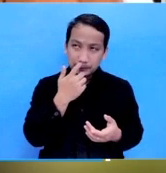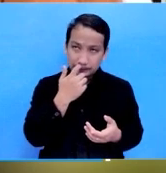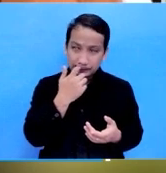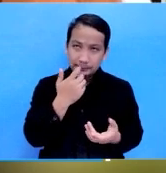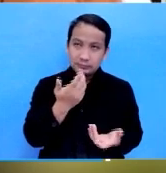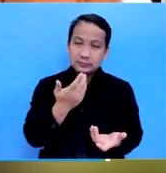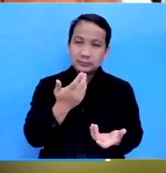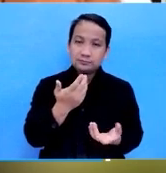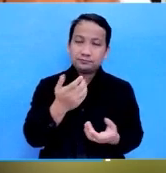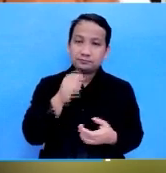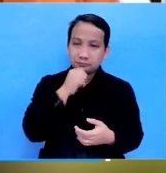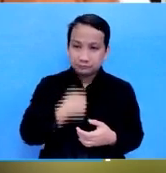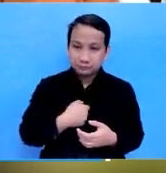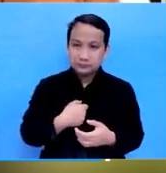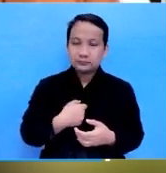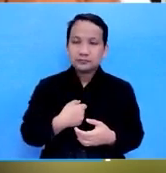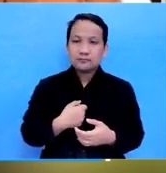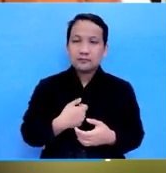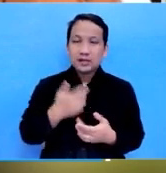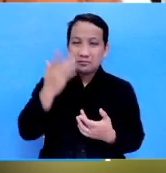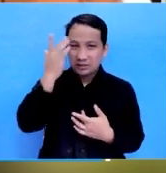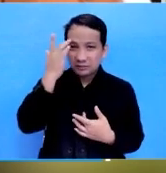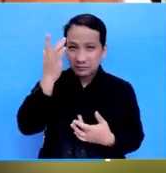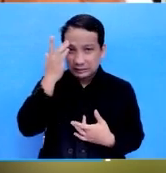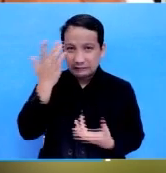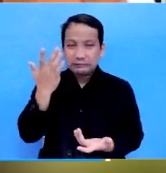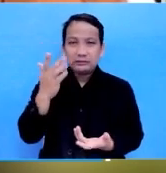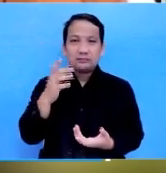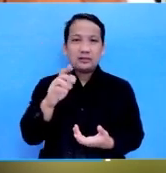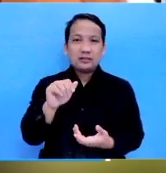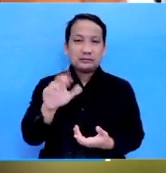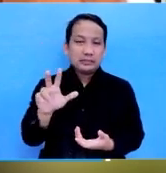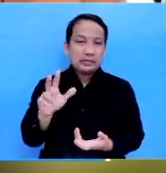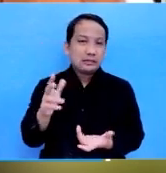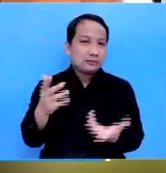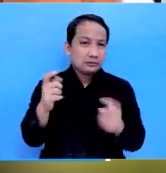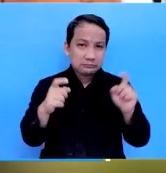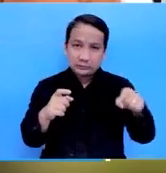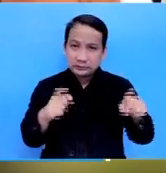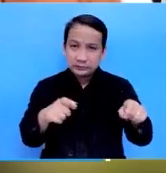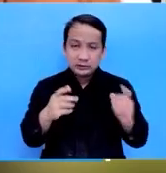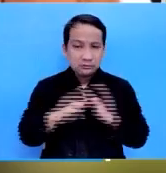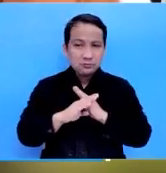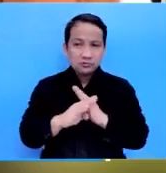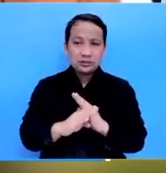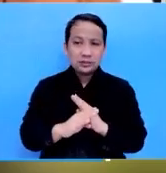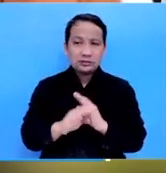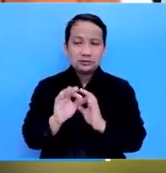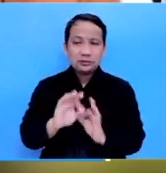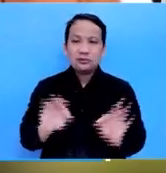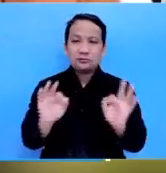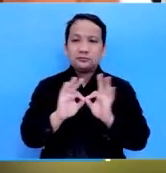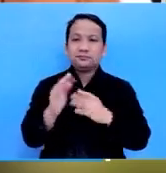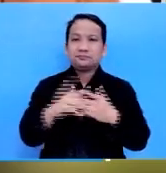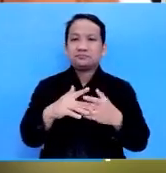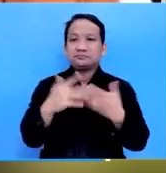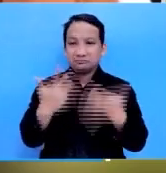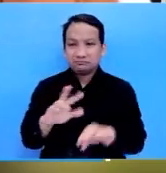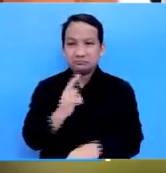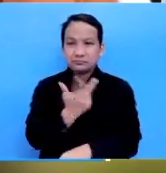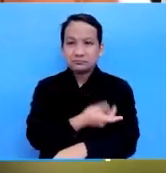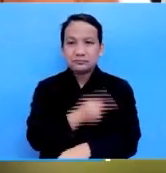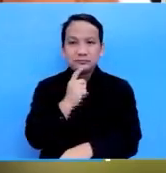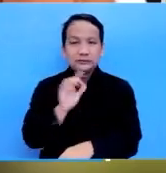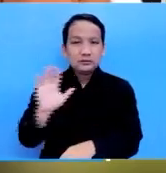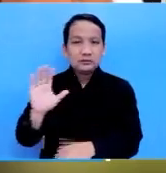yung mga seniors or may mga comorbidities and they need to be protected pa rin kahit na vaccinated sila. It's better for